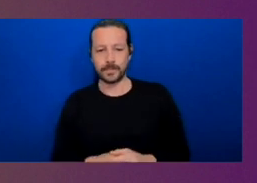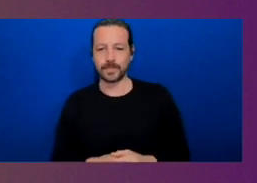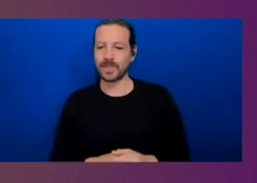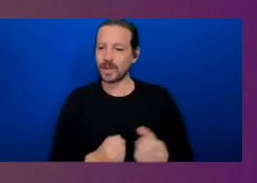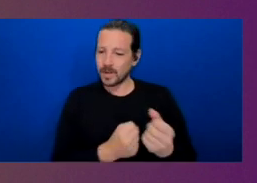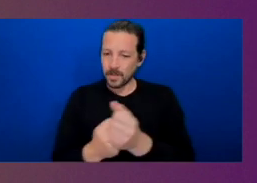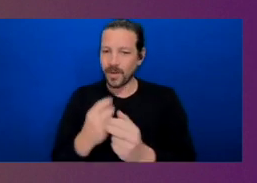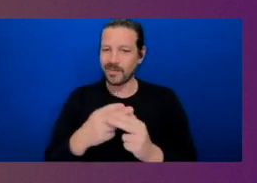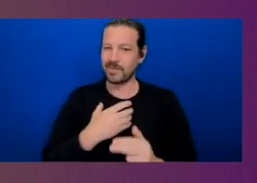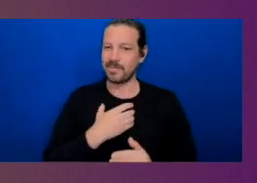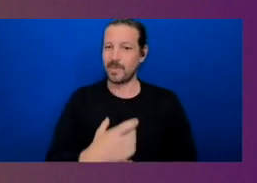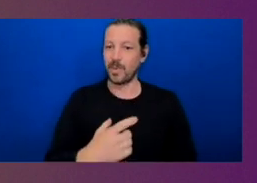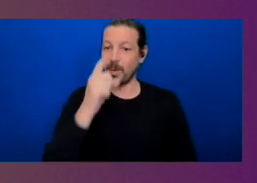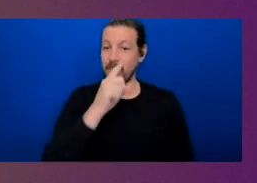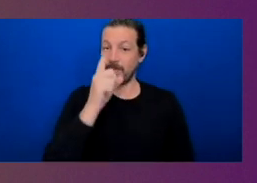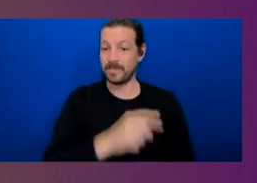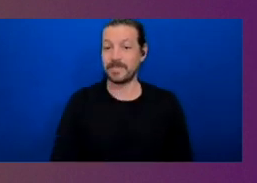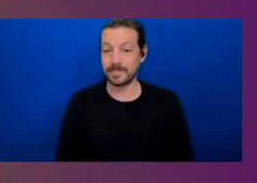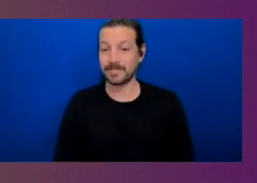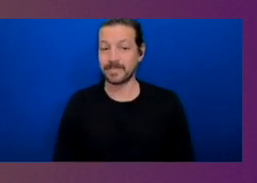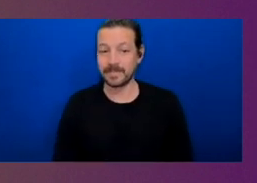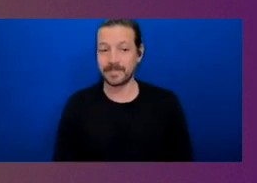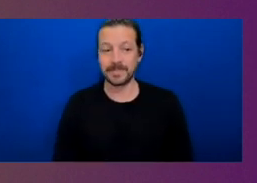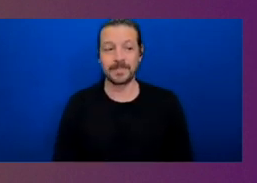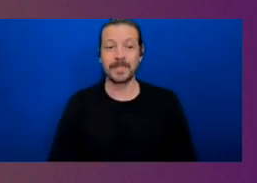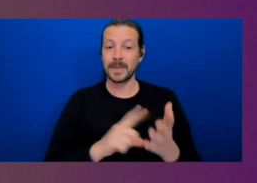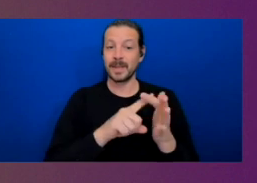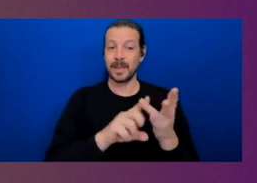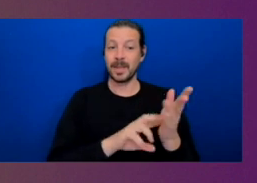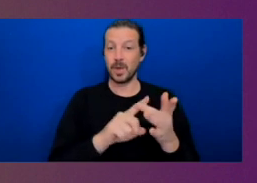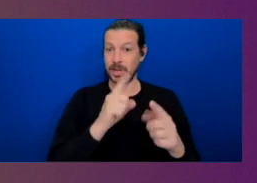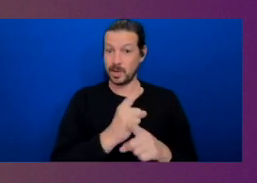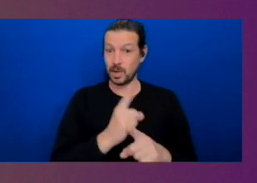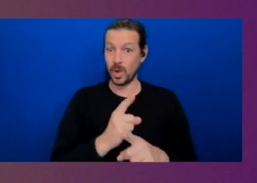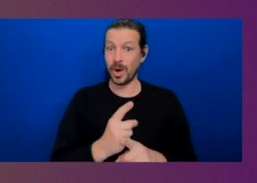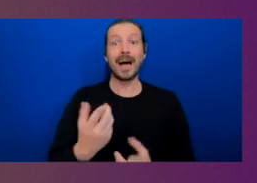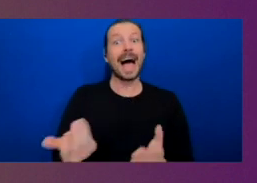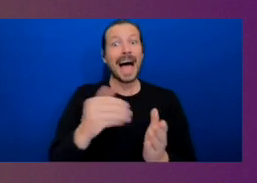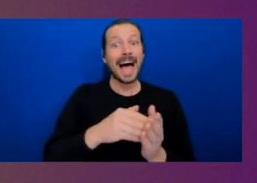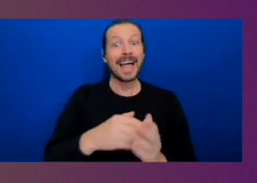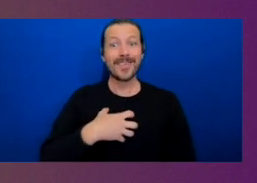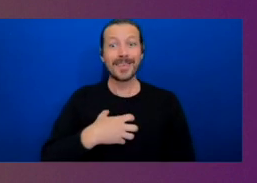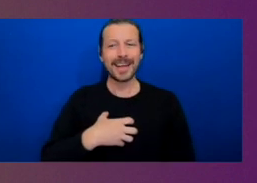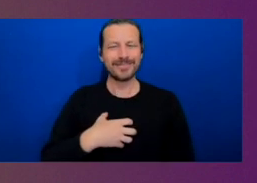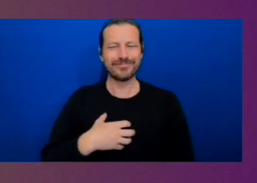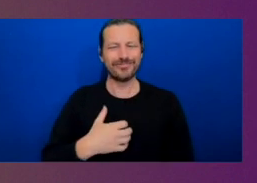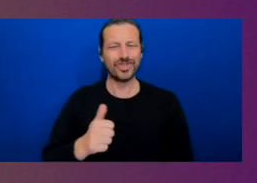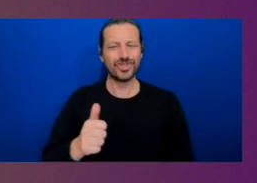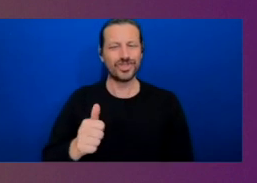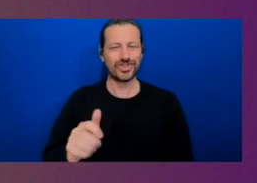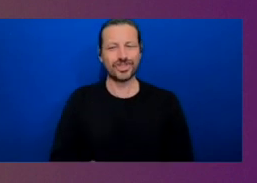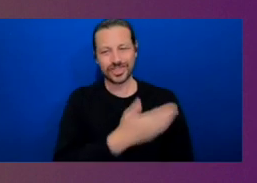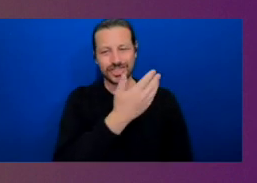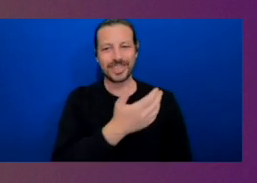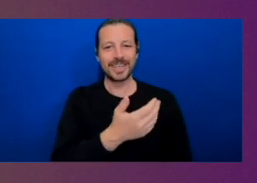people. And I'd add to that and say, don't be afraid. That's the other thing. Yes. This is a serious matter. Of